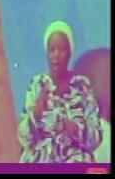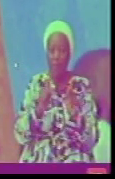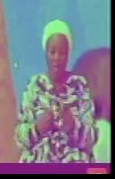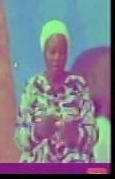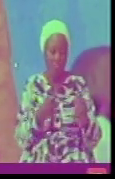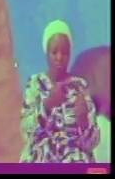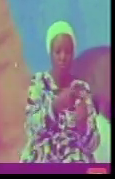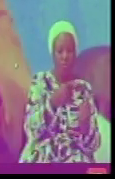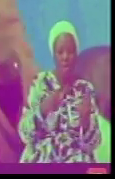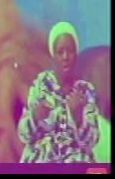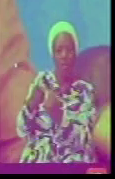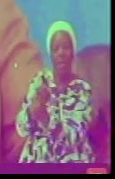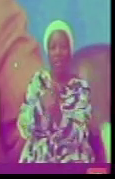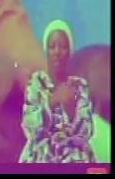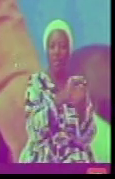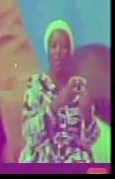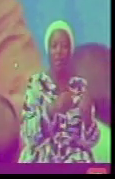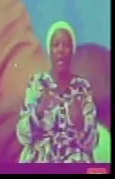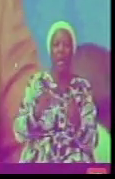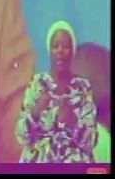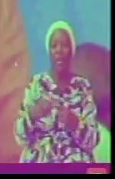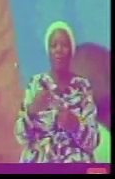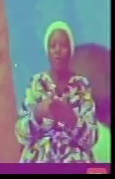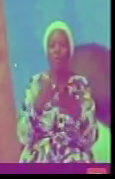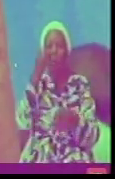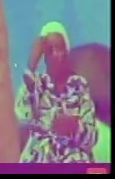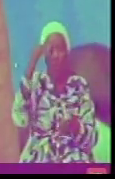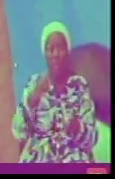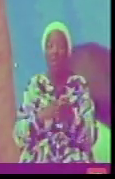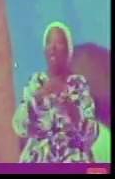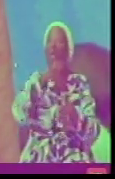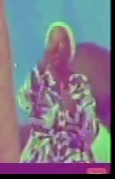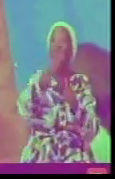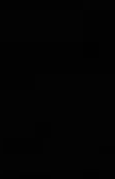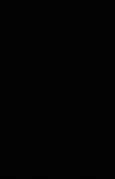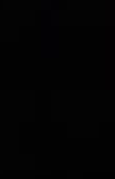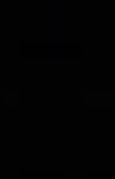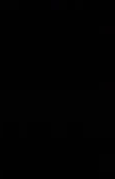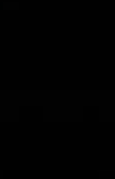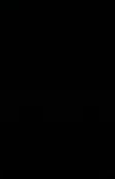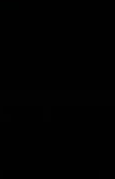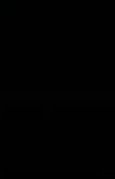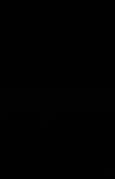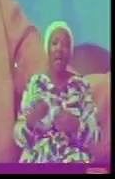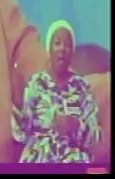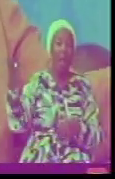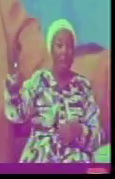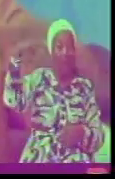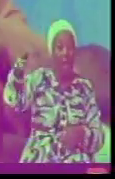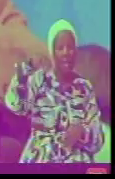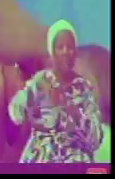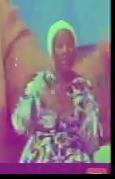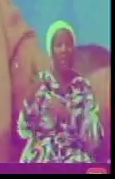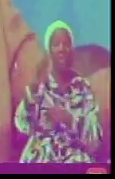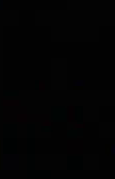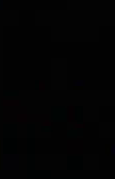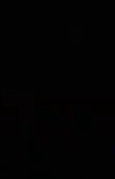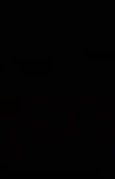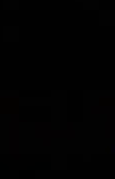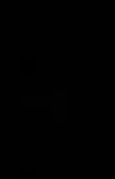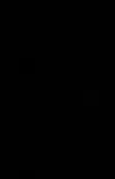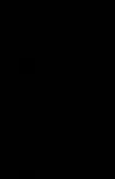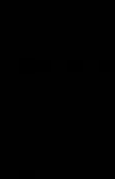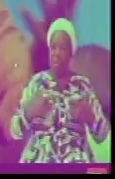from his candle, another one lights the candle from that candle. Before you know what,